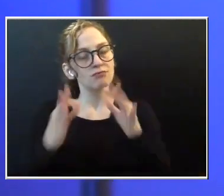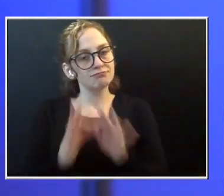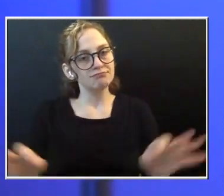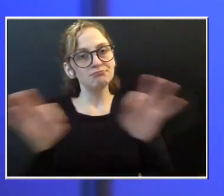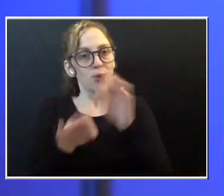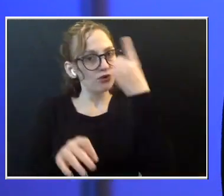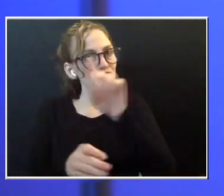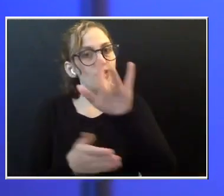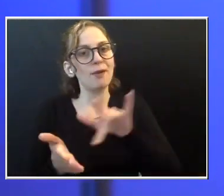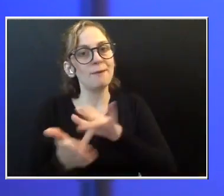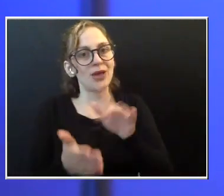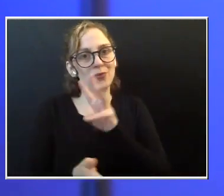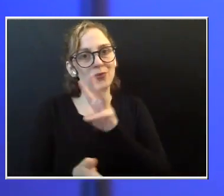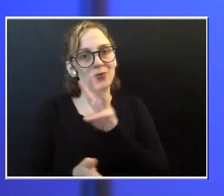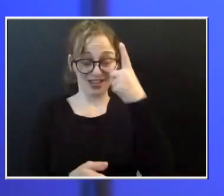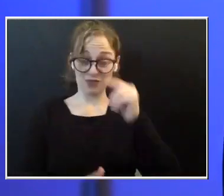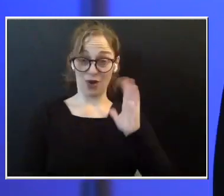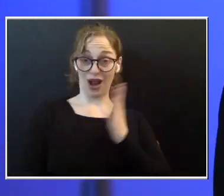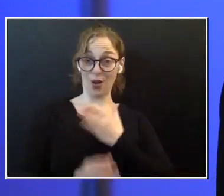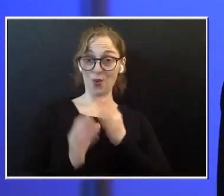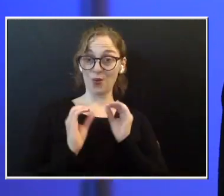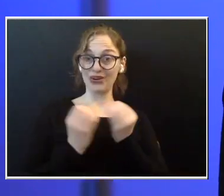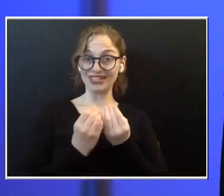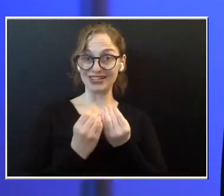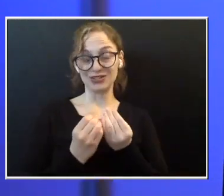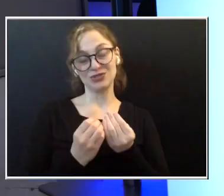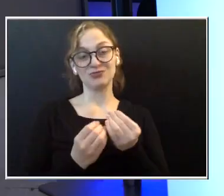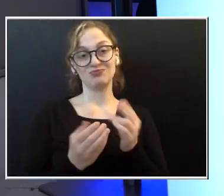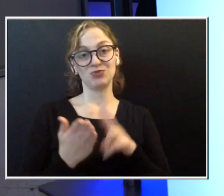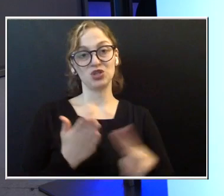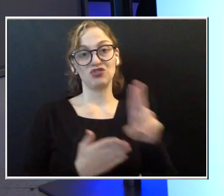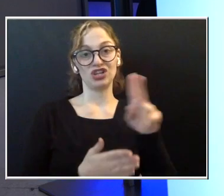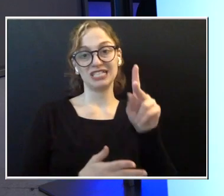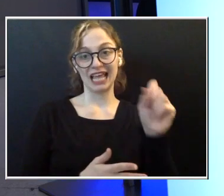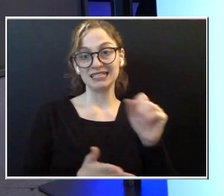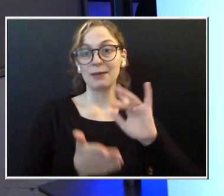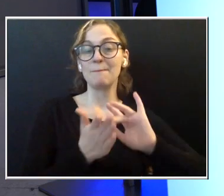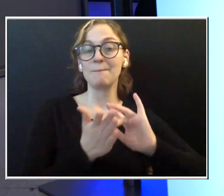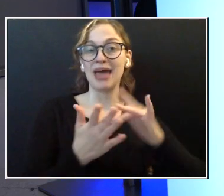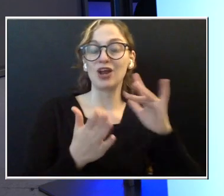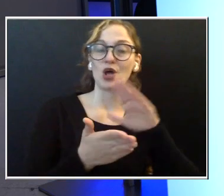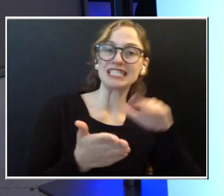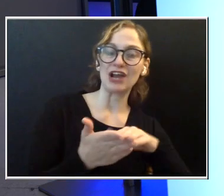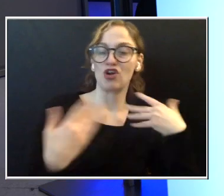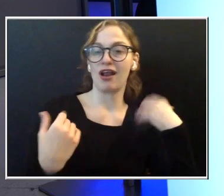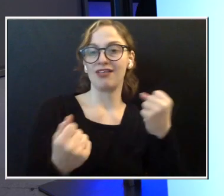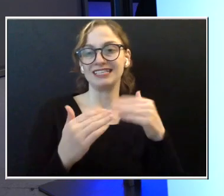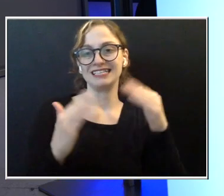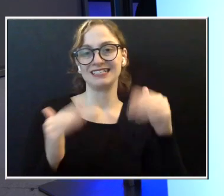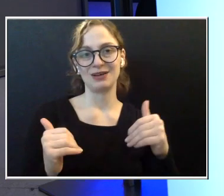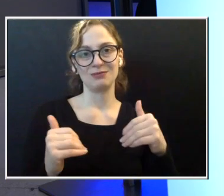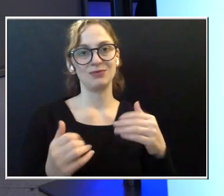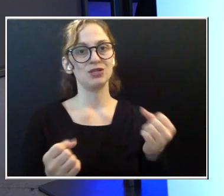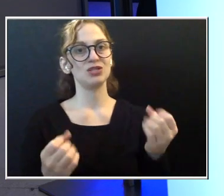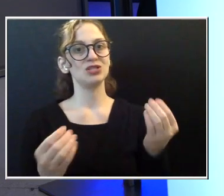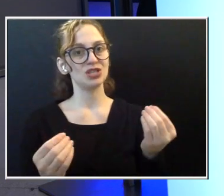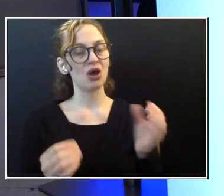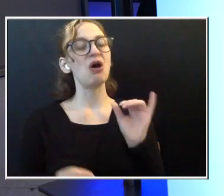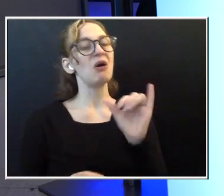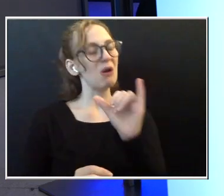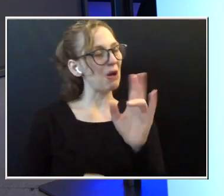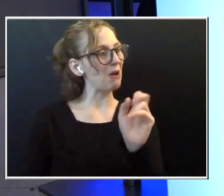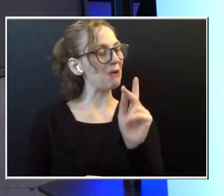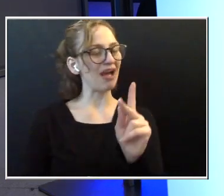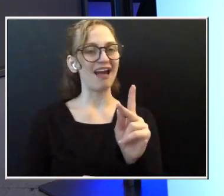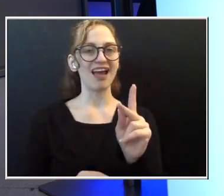our organization, University of Kansas Medical Center and University of Kansas Health System. So Jayhawks over Huskers, Hawkeyes and Tigers. Okay, I like it. Well, yeah, you